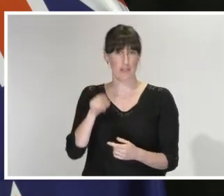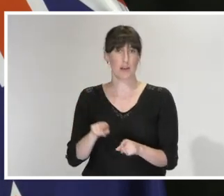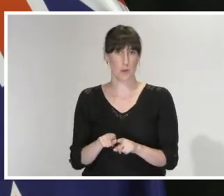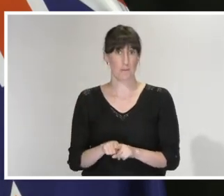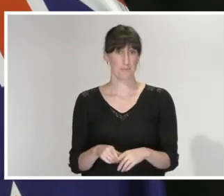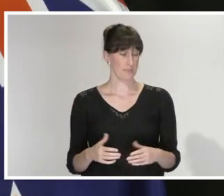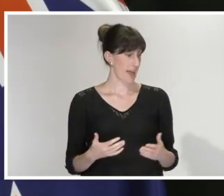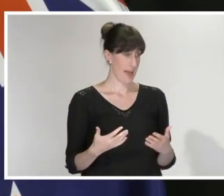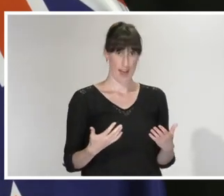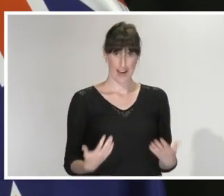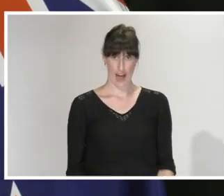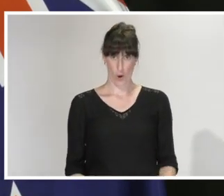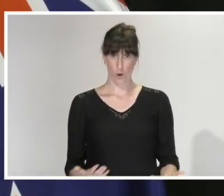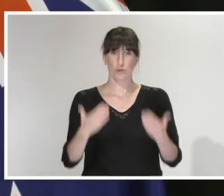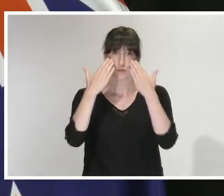like,